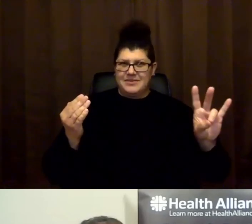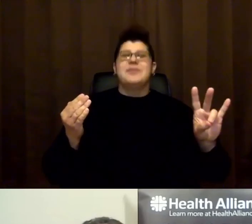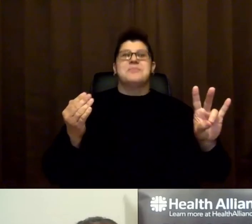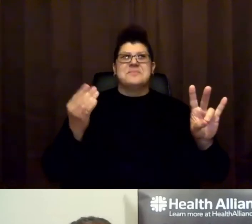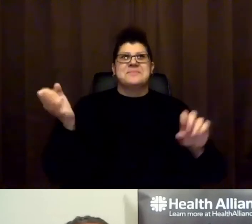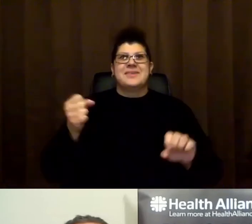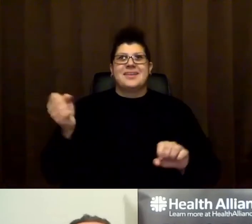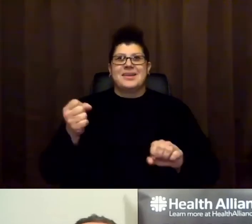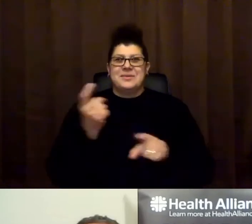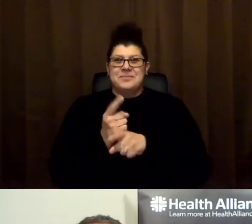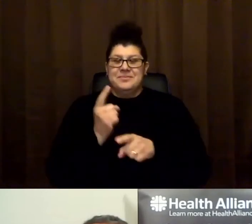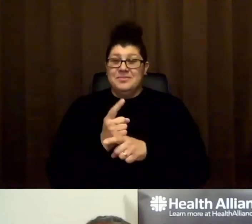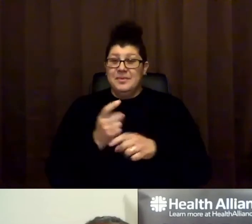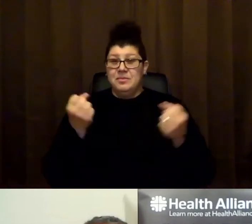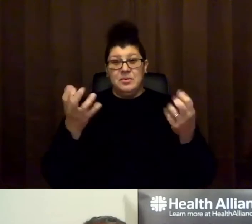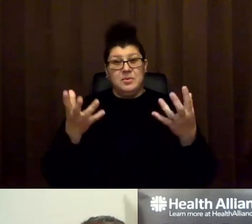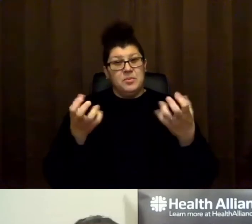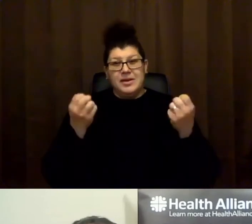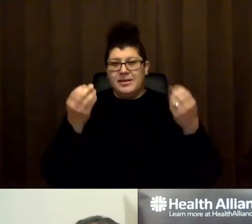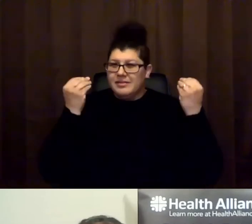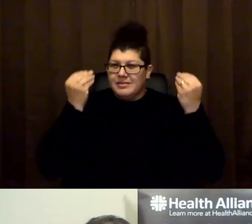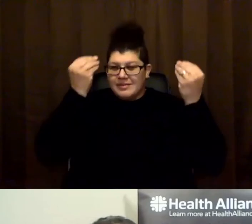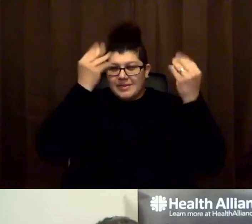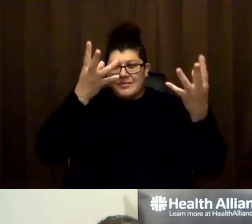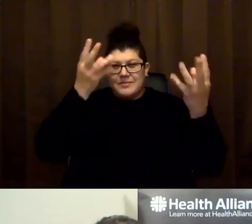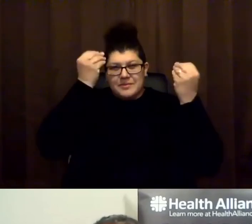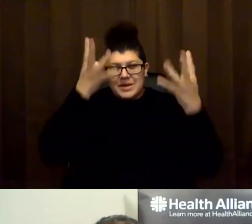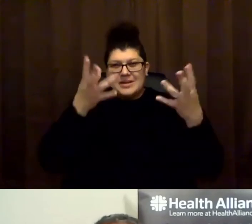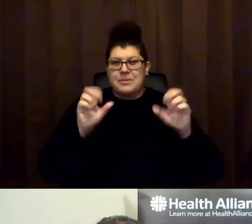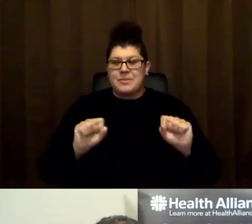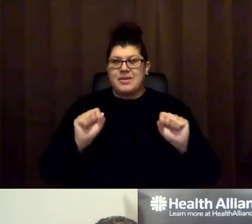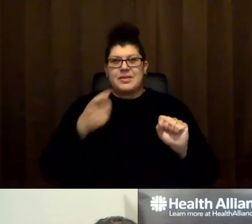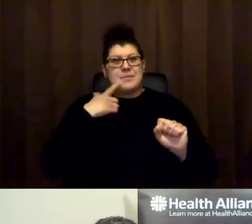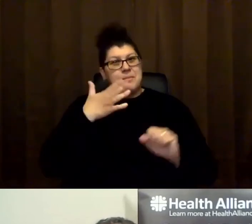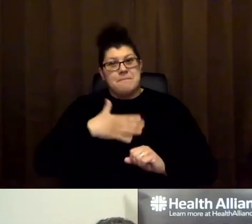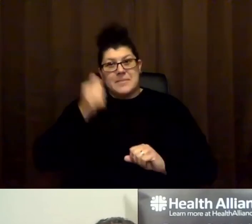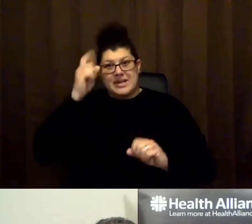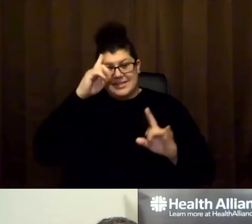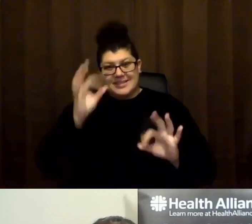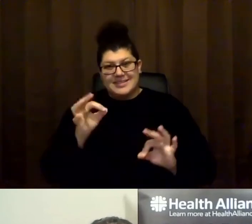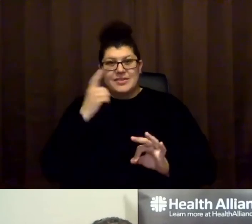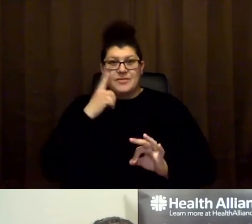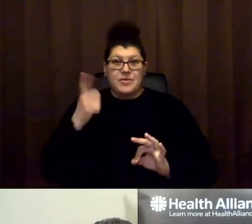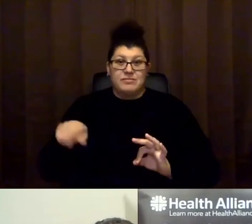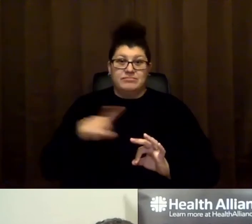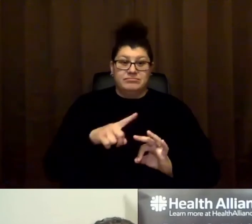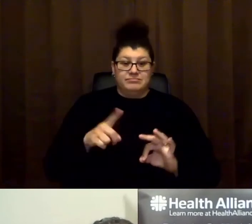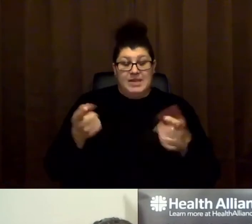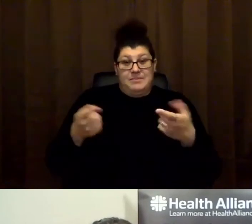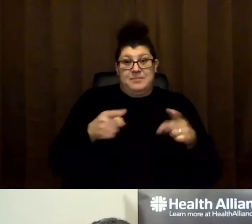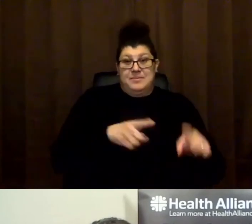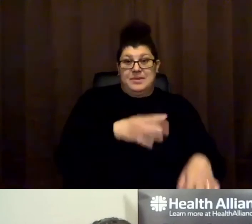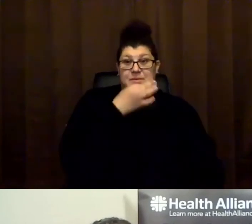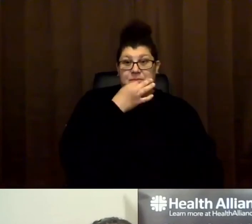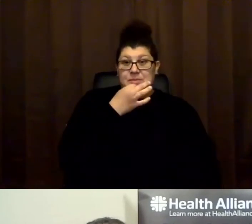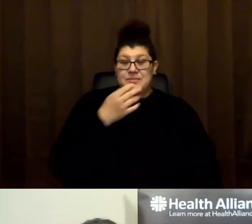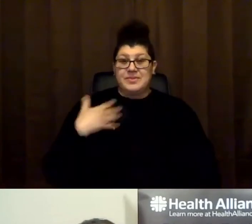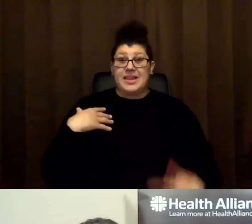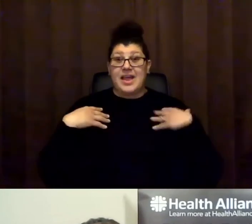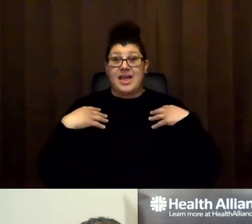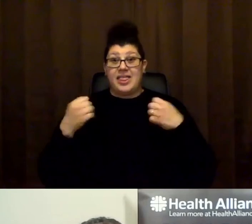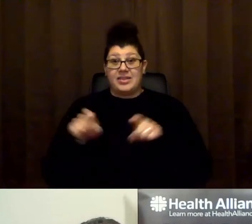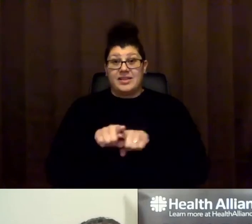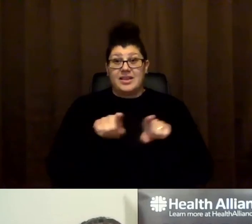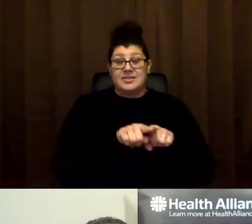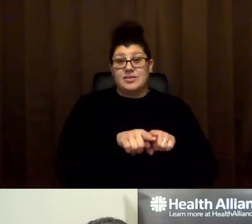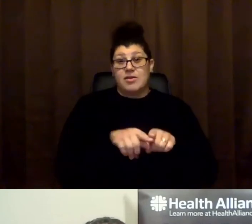You want to get as much information as you can to, make the best decisions for the things coming up. Health Alliance is also offering a lot of